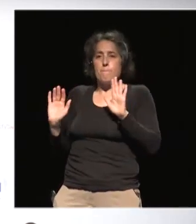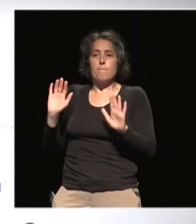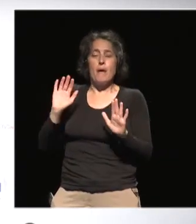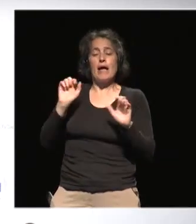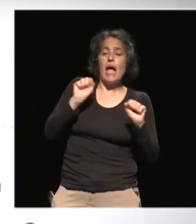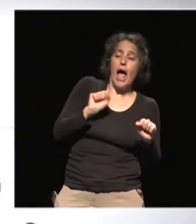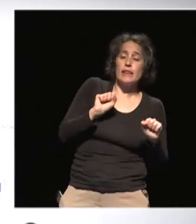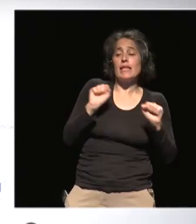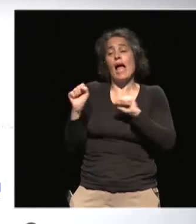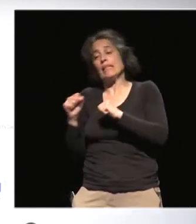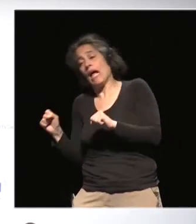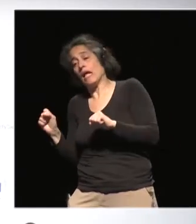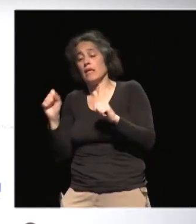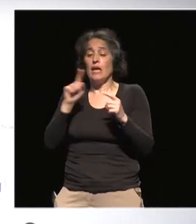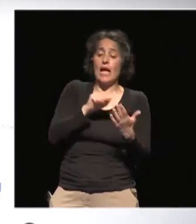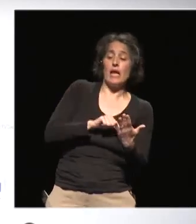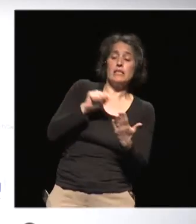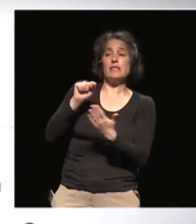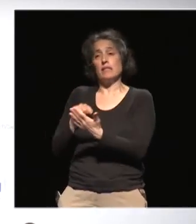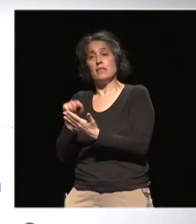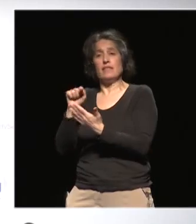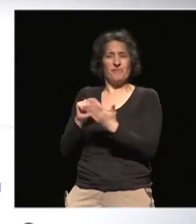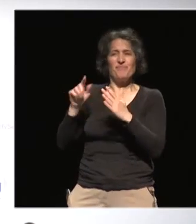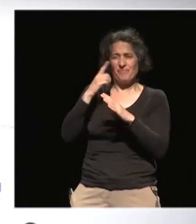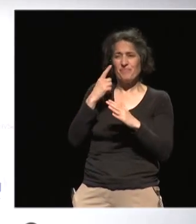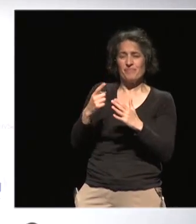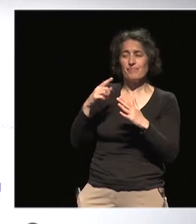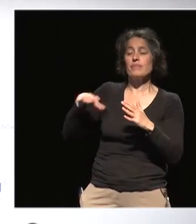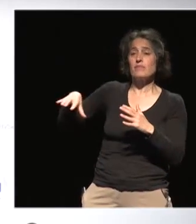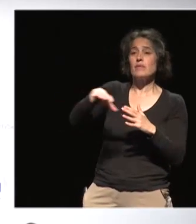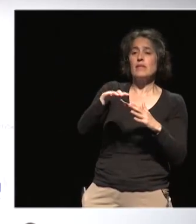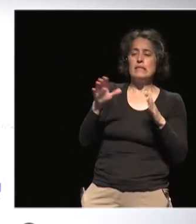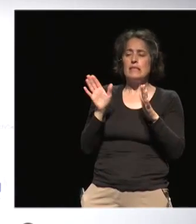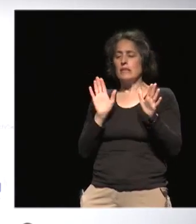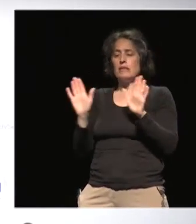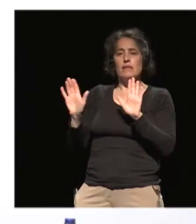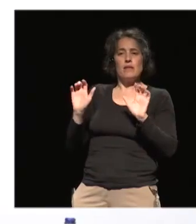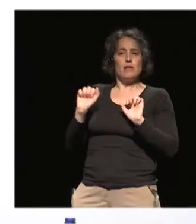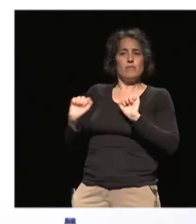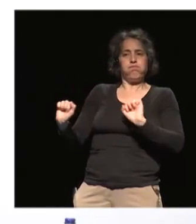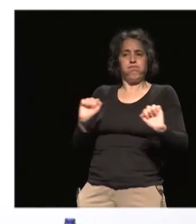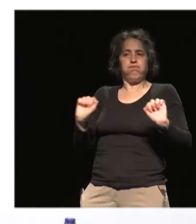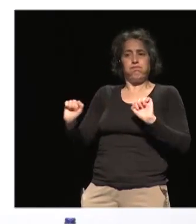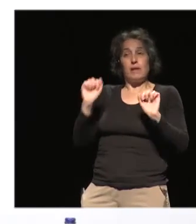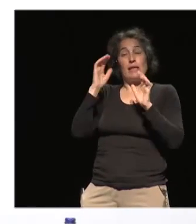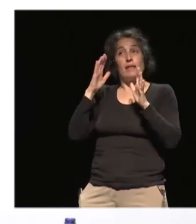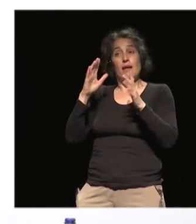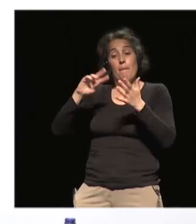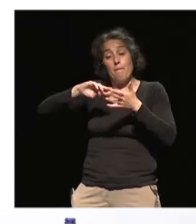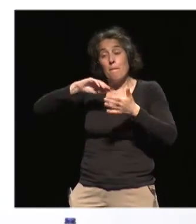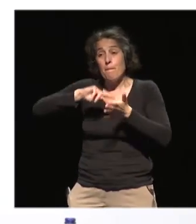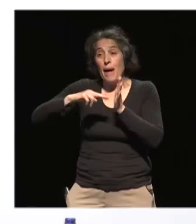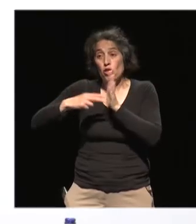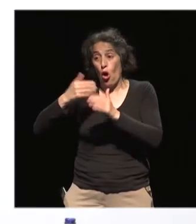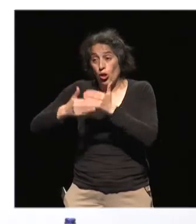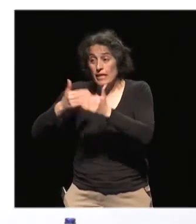do, and how they will do it, because when you use may in terms of the scope or in terms of course the methodologies amongst